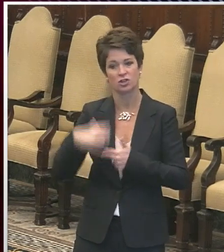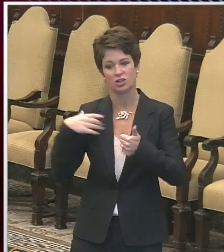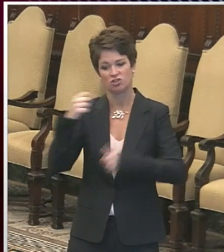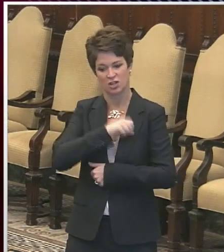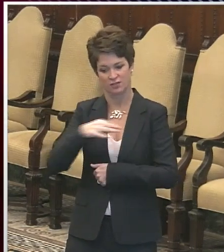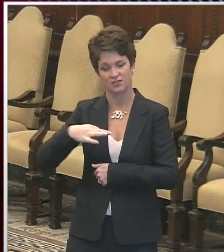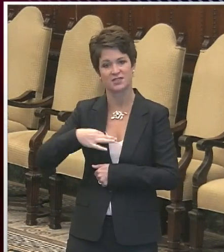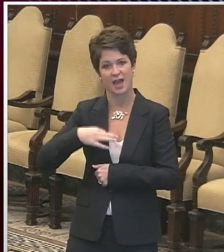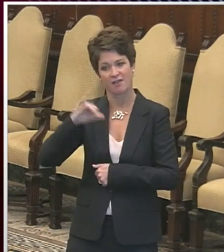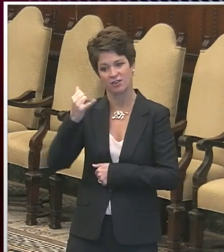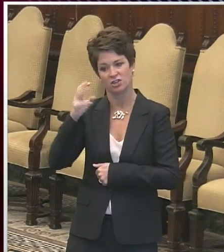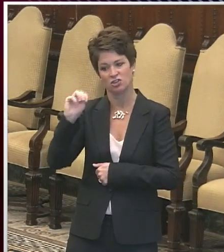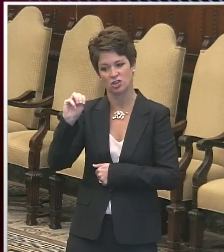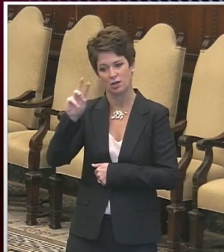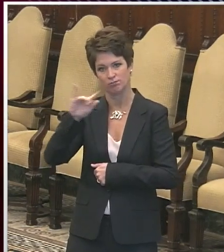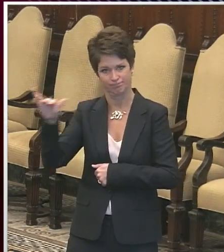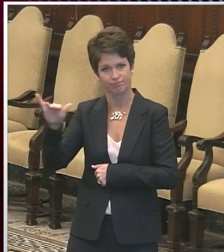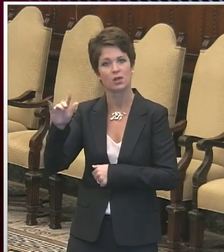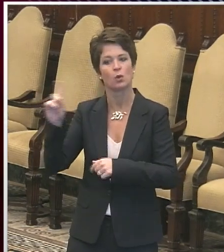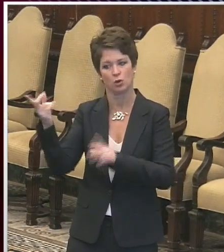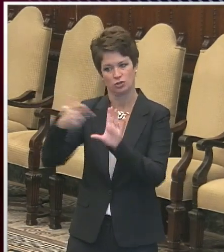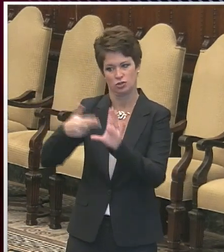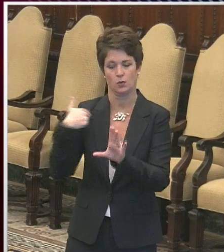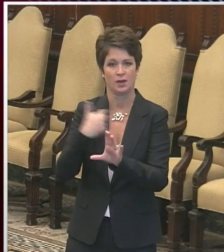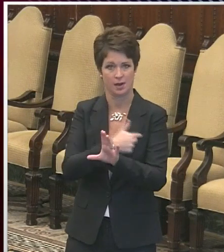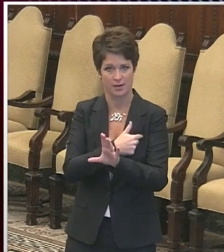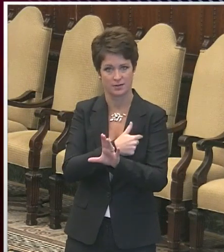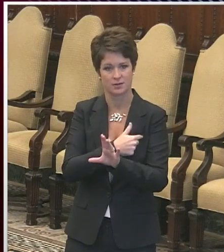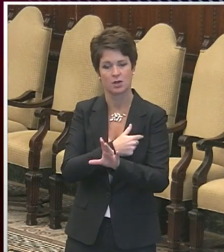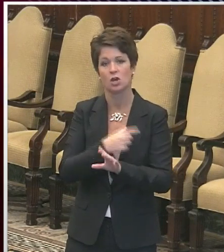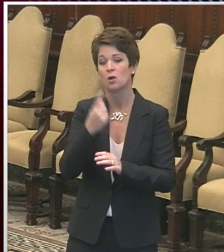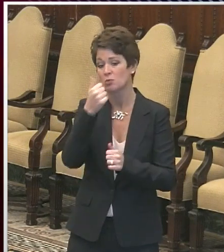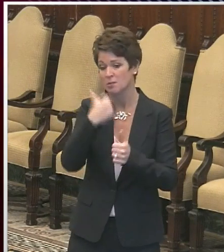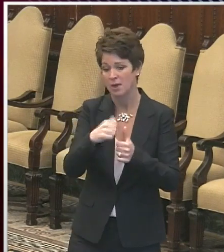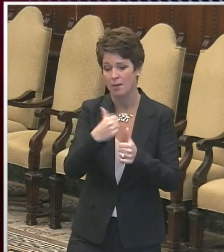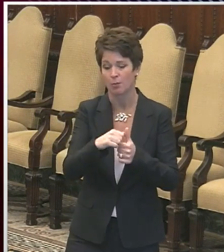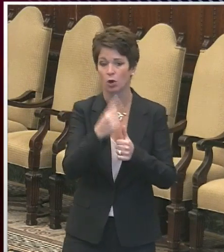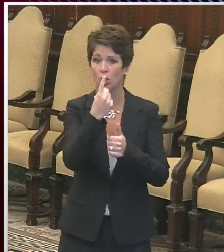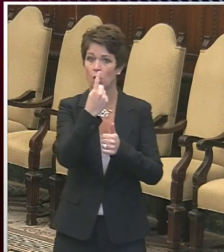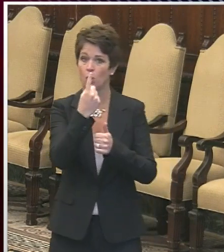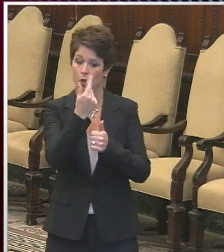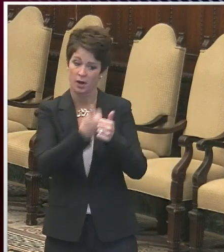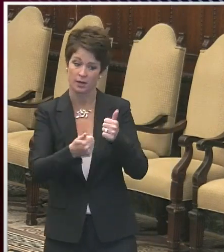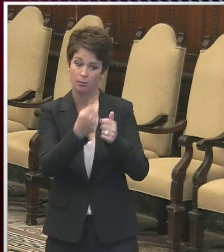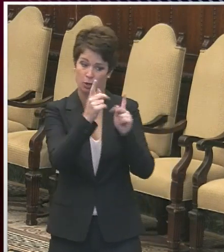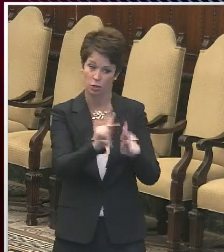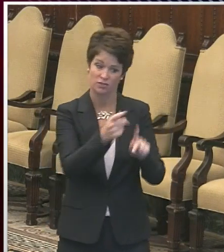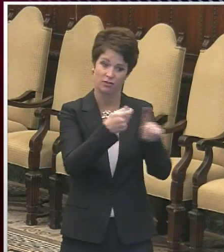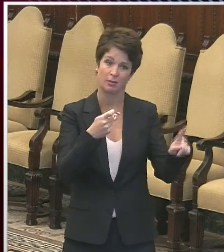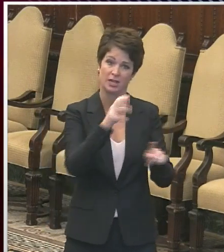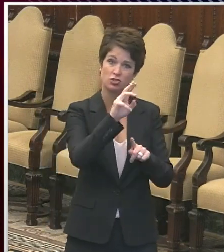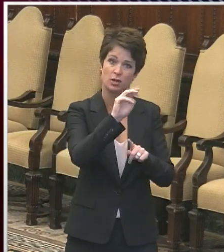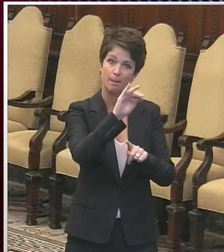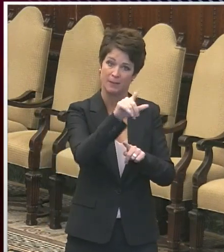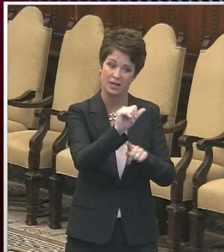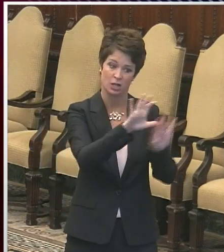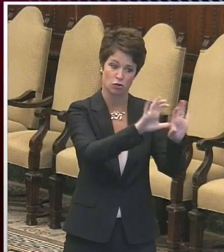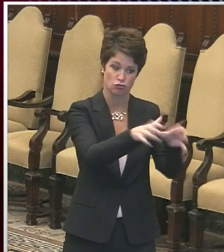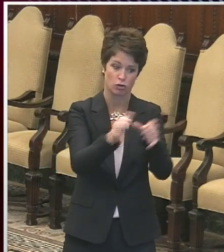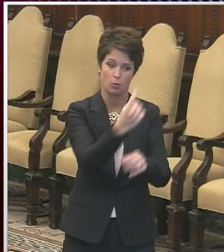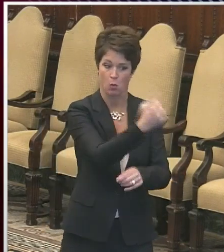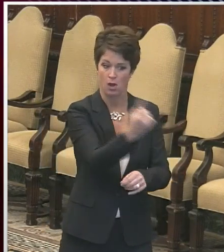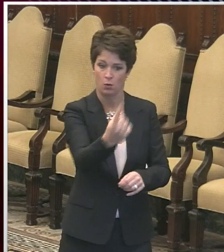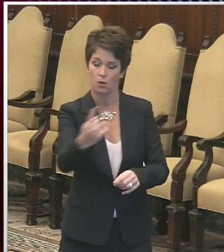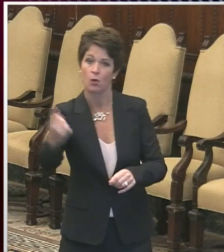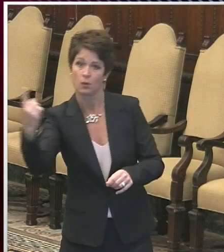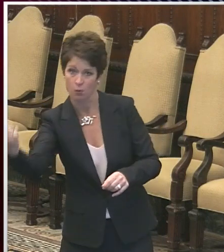during the briefing, so only one representative from each media outlet is permitted to ask questions, and reporters are asked